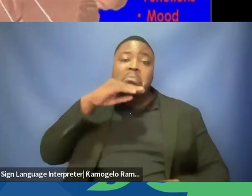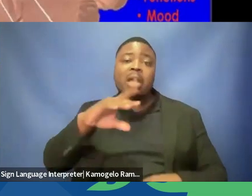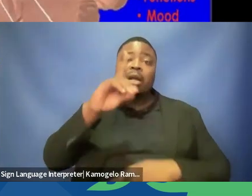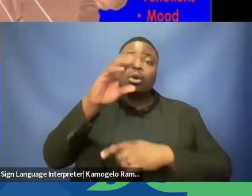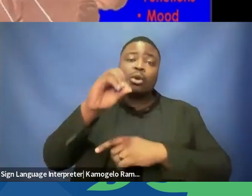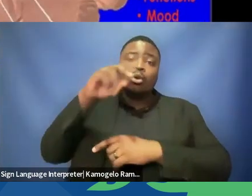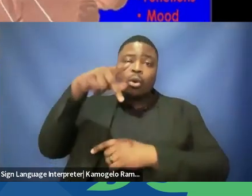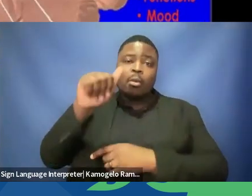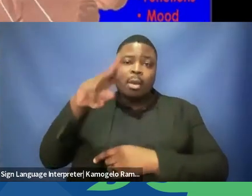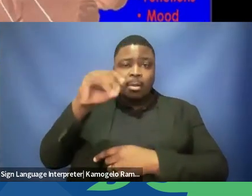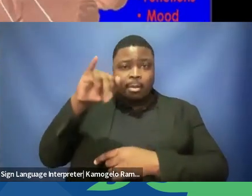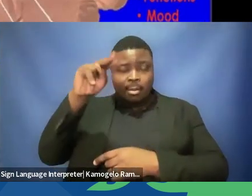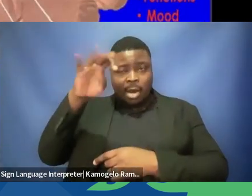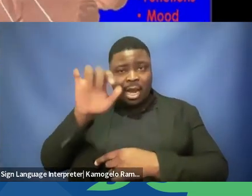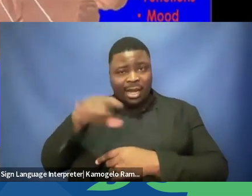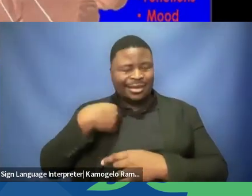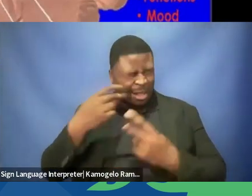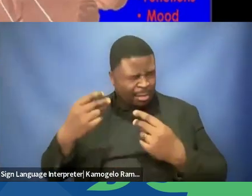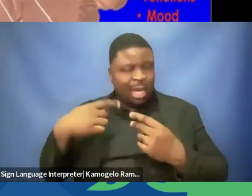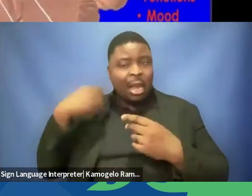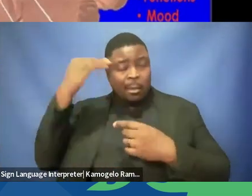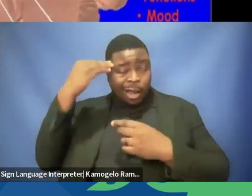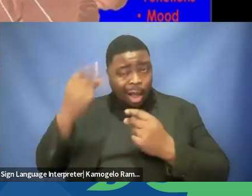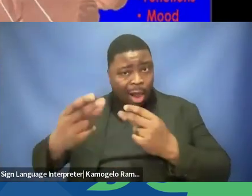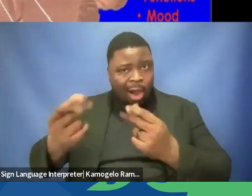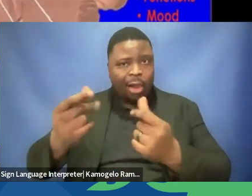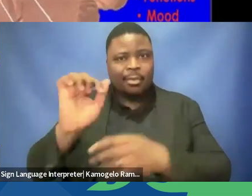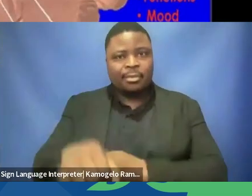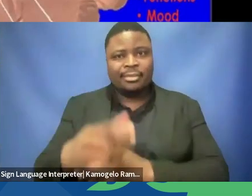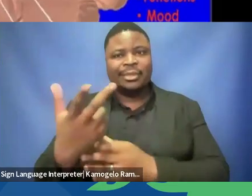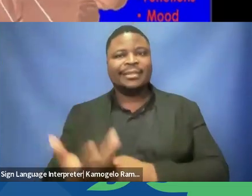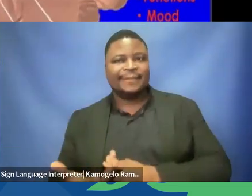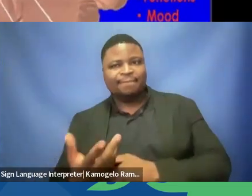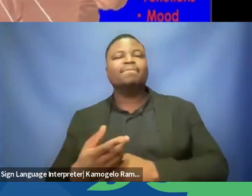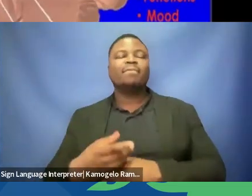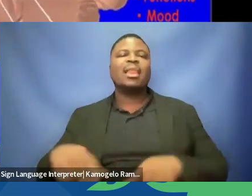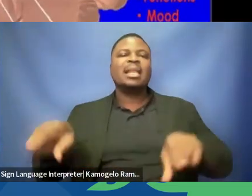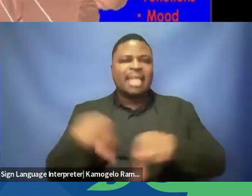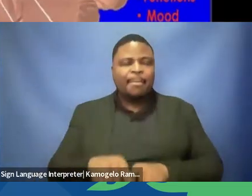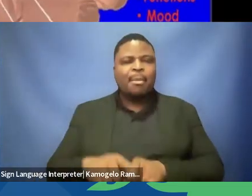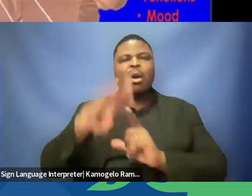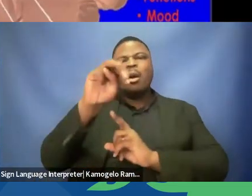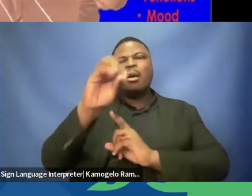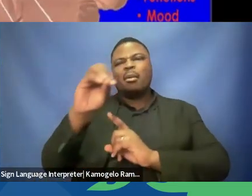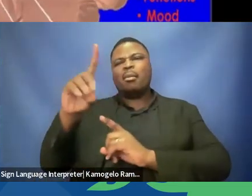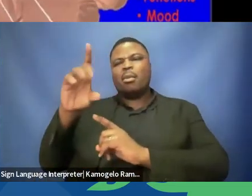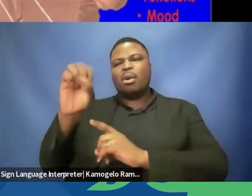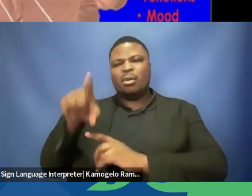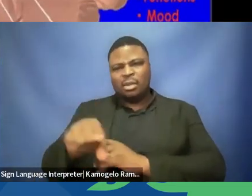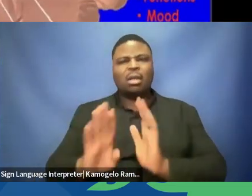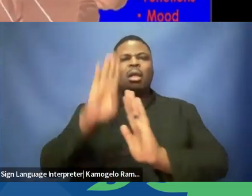serotonin pathways, what is the function of serotonin? It deals with our moods, memory processing, also sleep